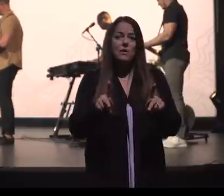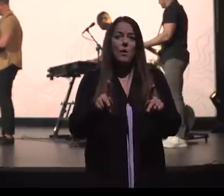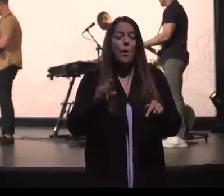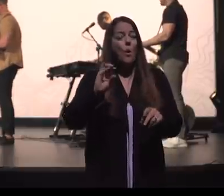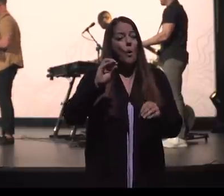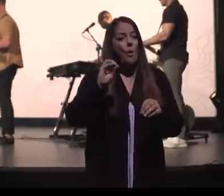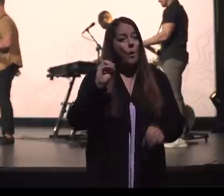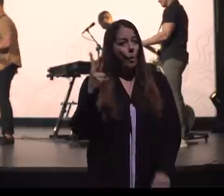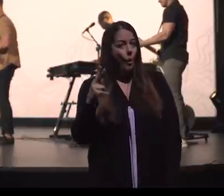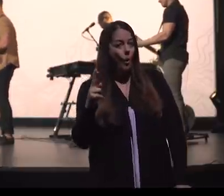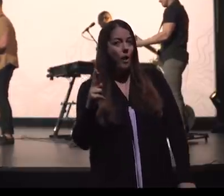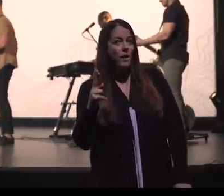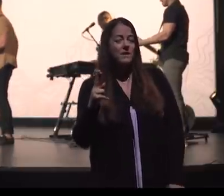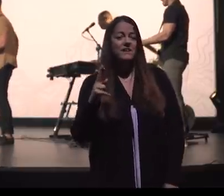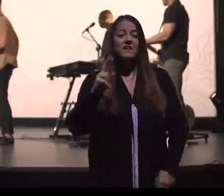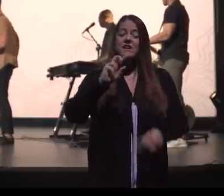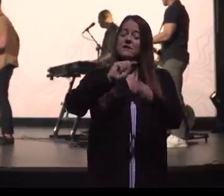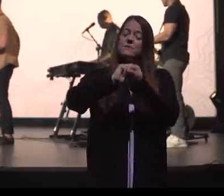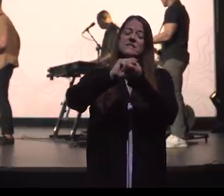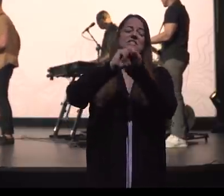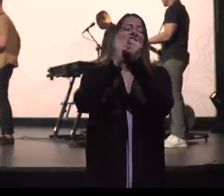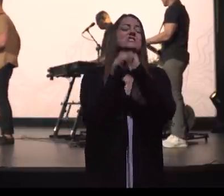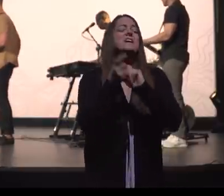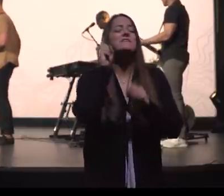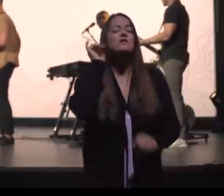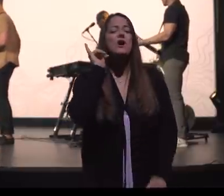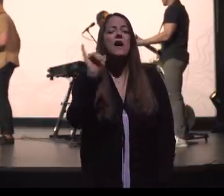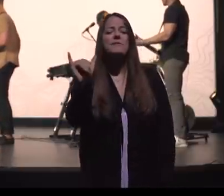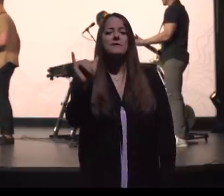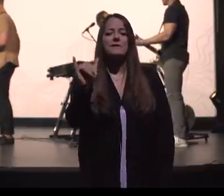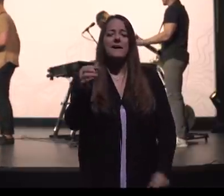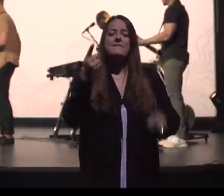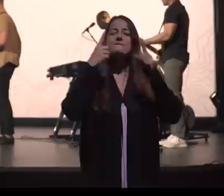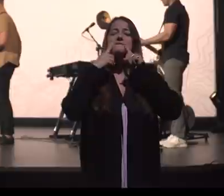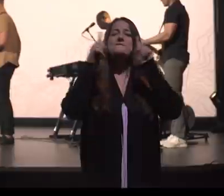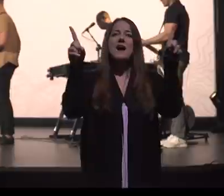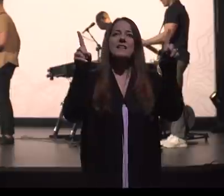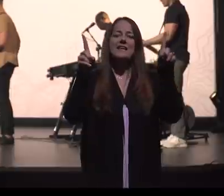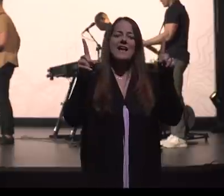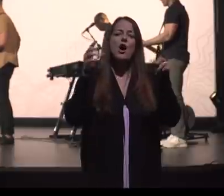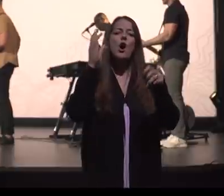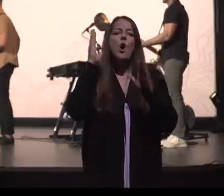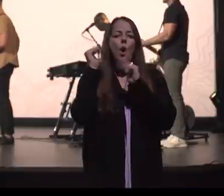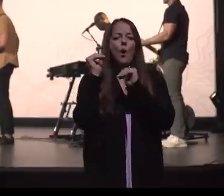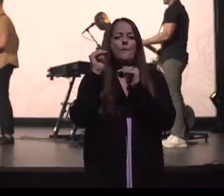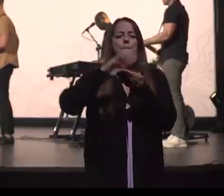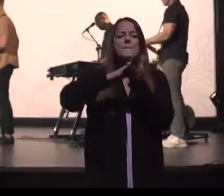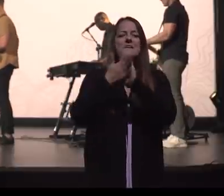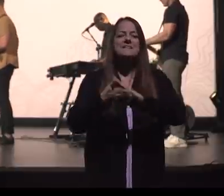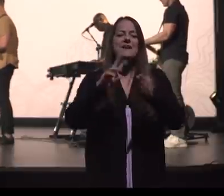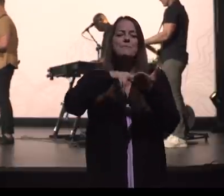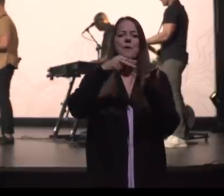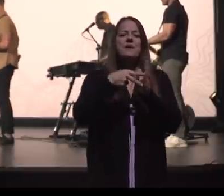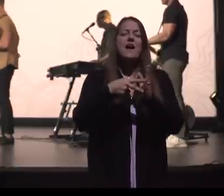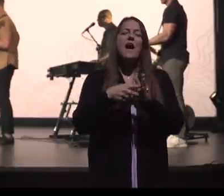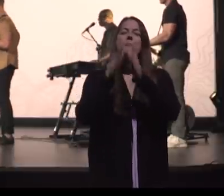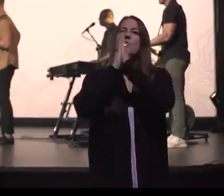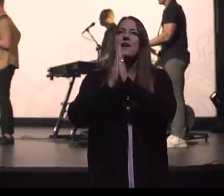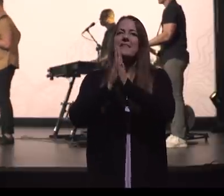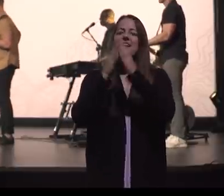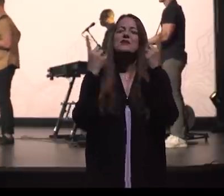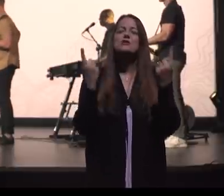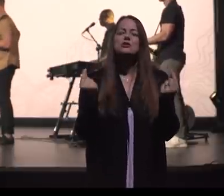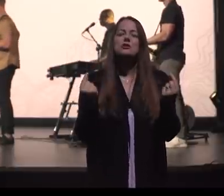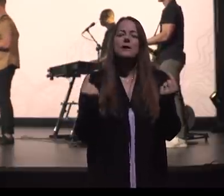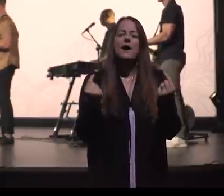Or you can be baptized and you can walk away changed forever to finally have hope, peace, and purpose in life. And I'm praying that you do. So I'm gonna